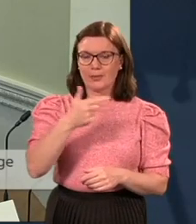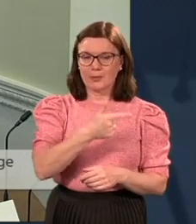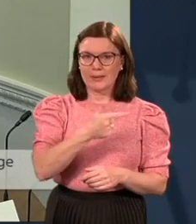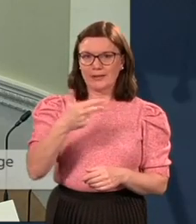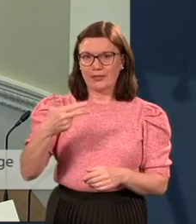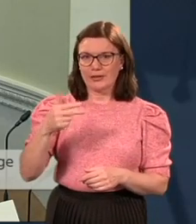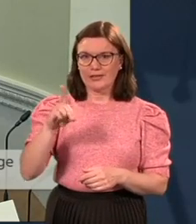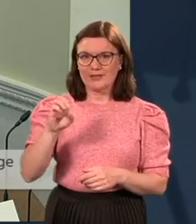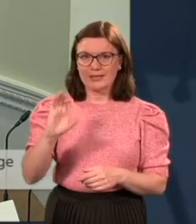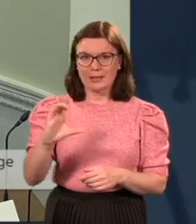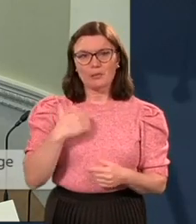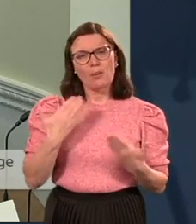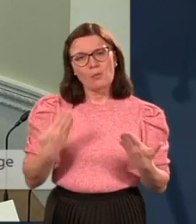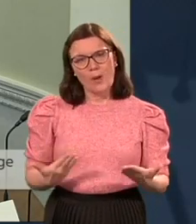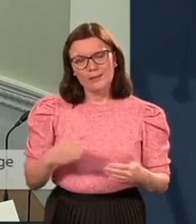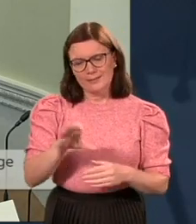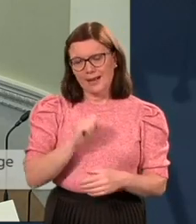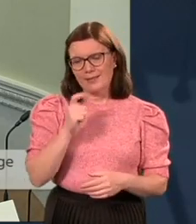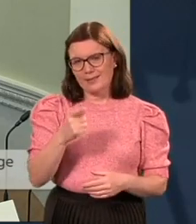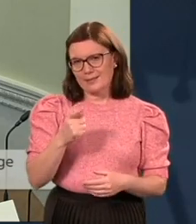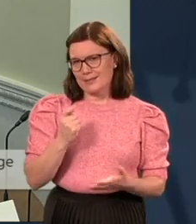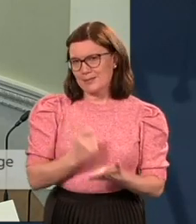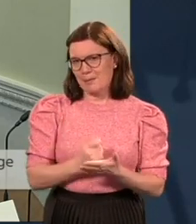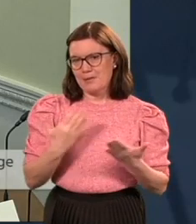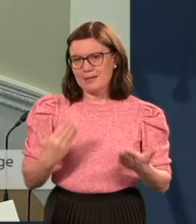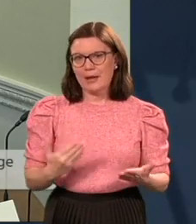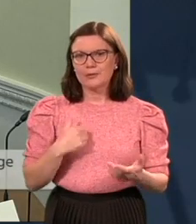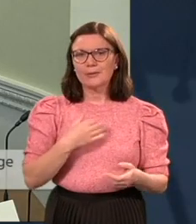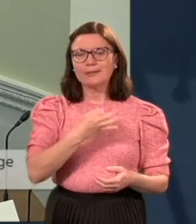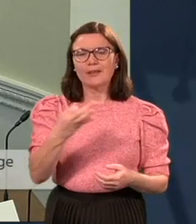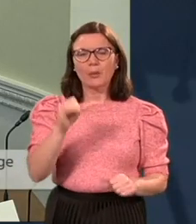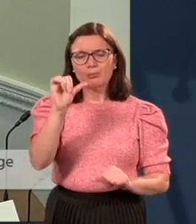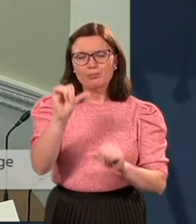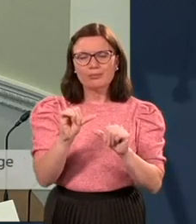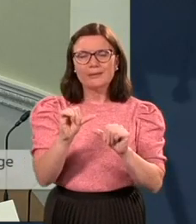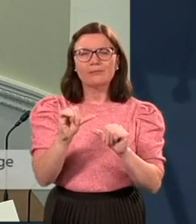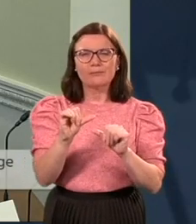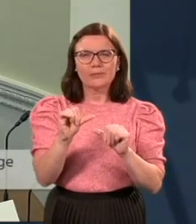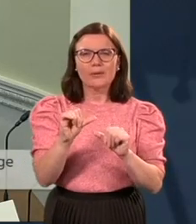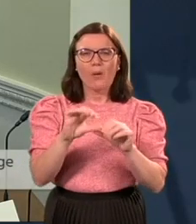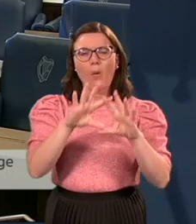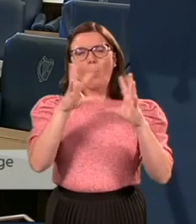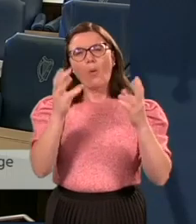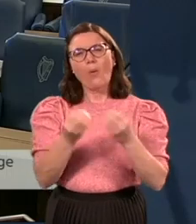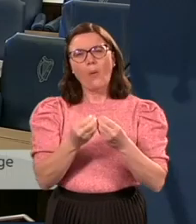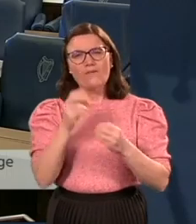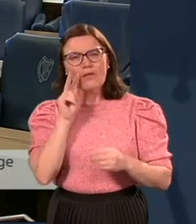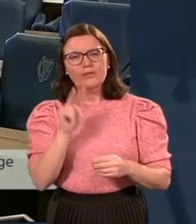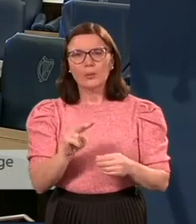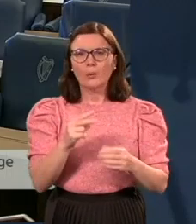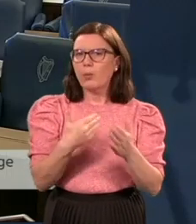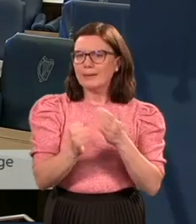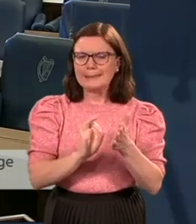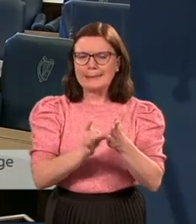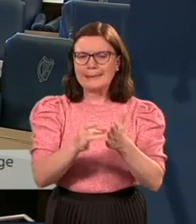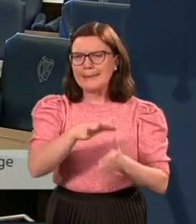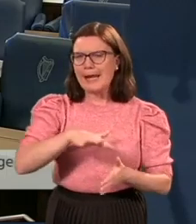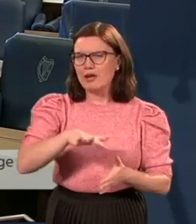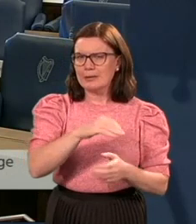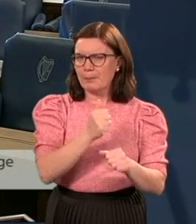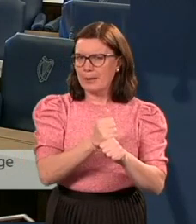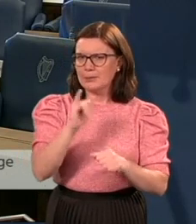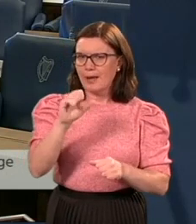therefore take this opportunity to give a brief overview of the progress in the key areas relating to the Act.